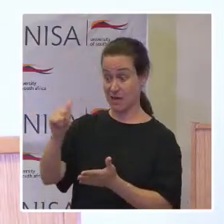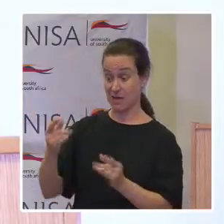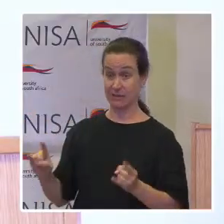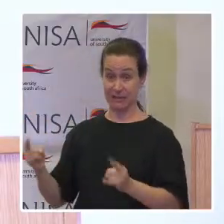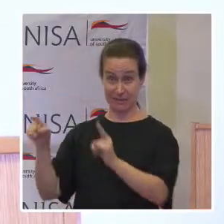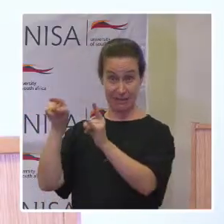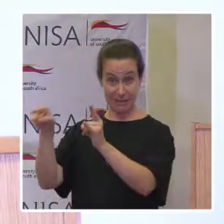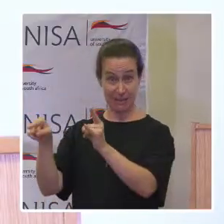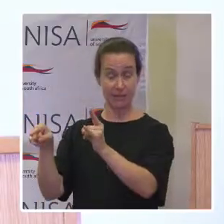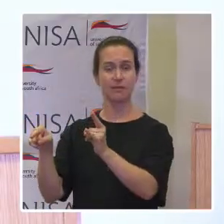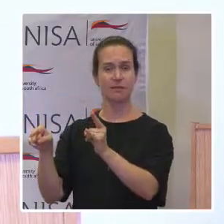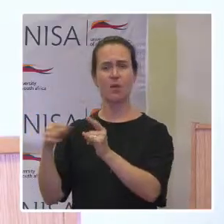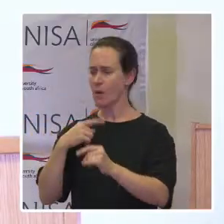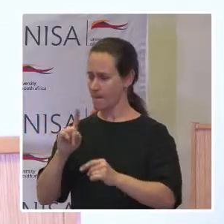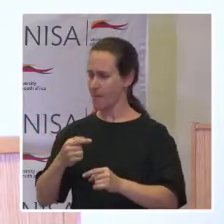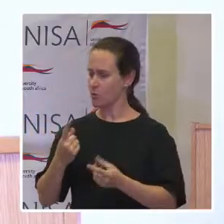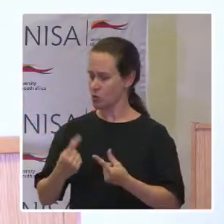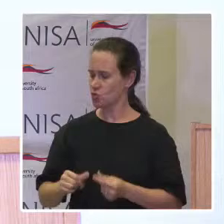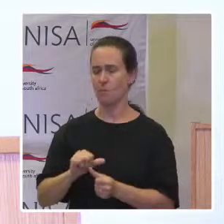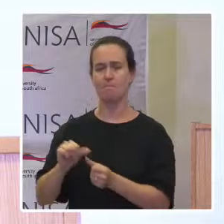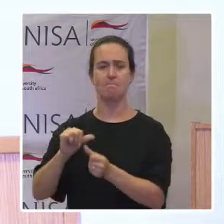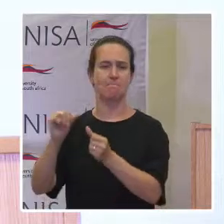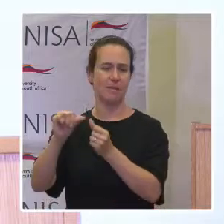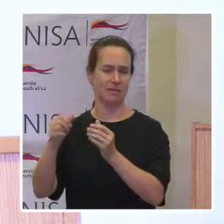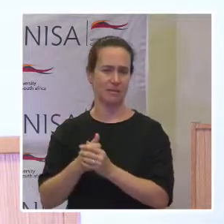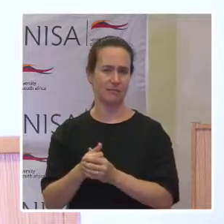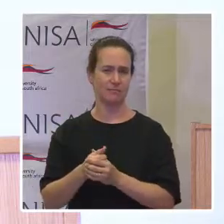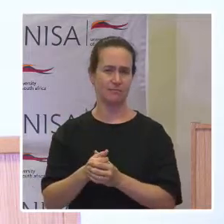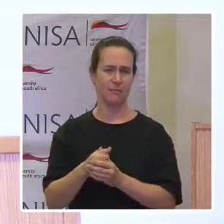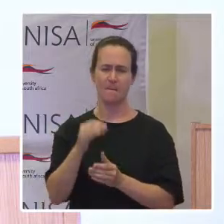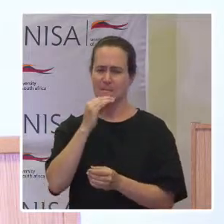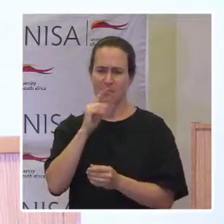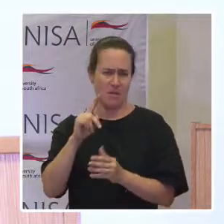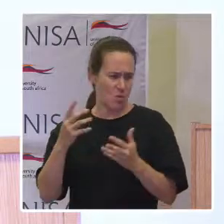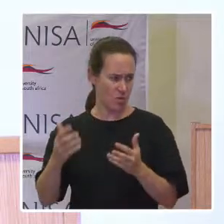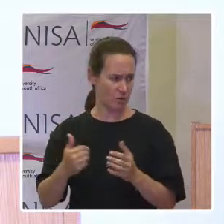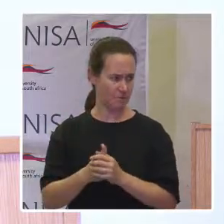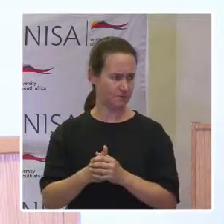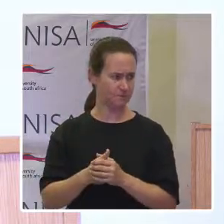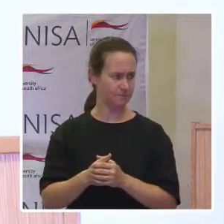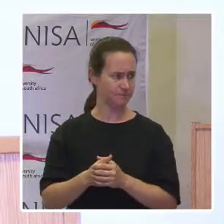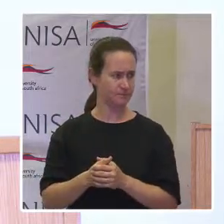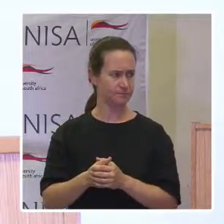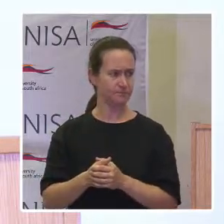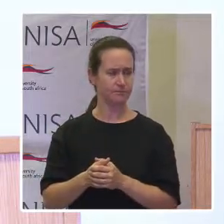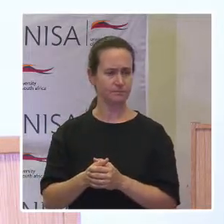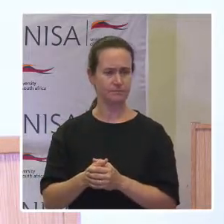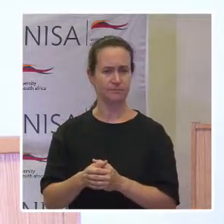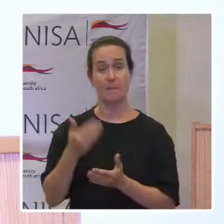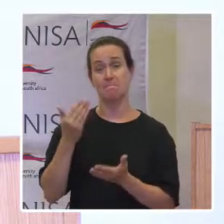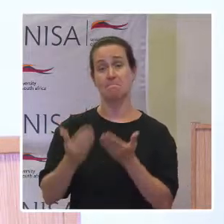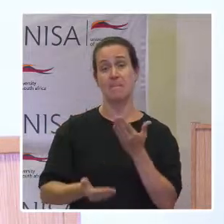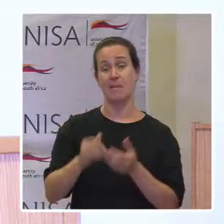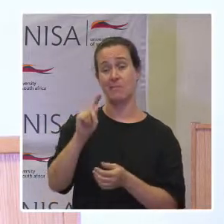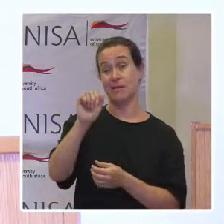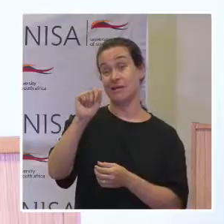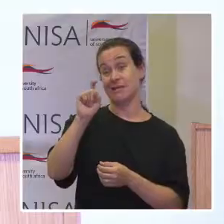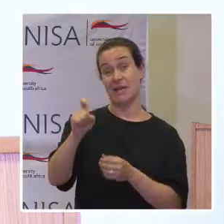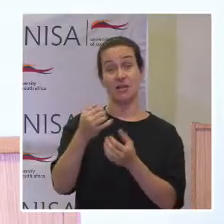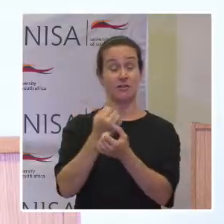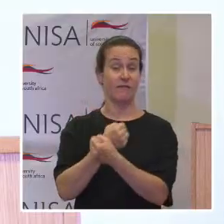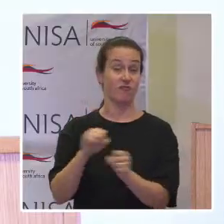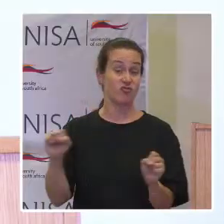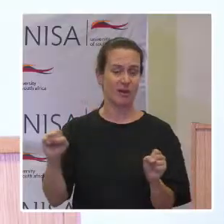we are saying let us do it better in the sense that let us look at the duty-free taxes,